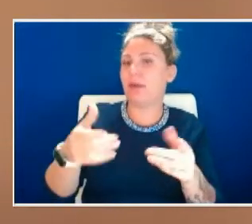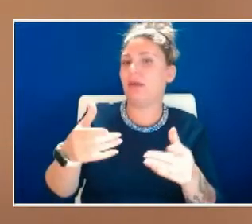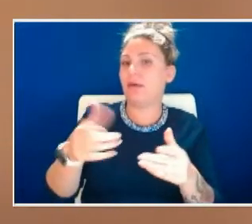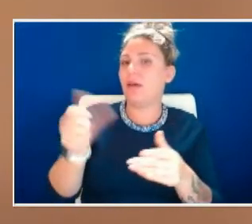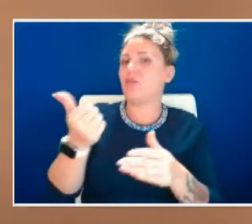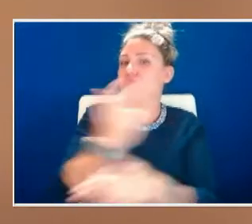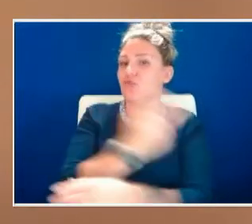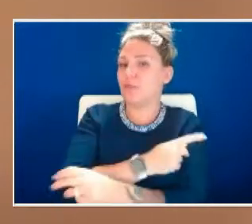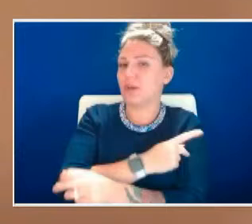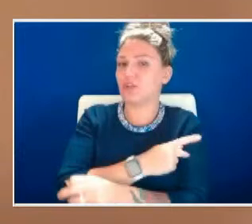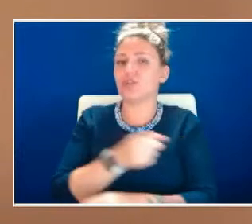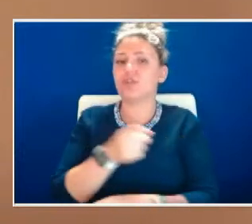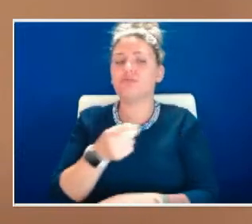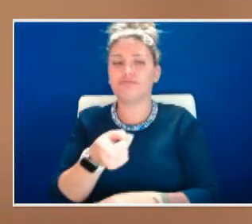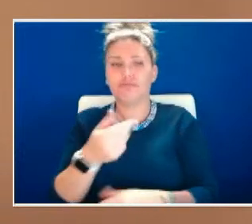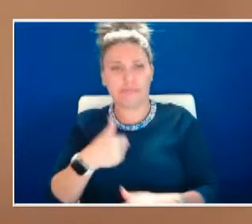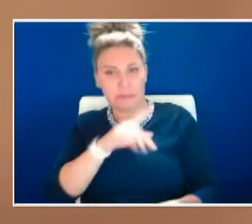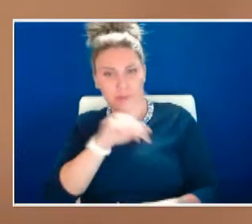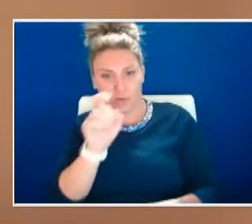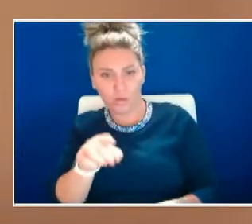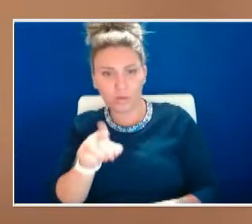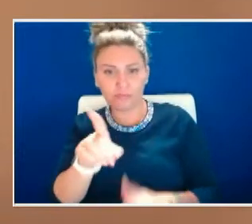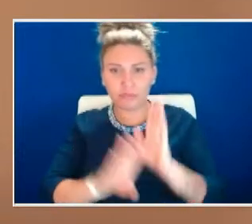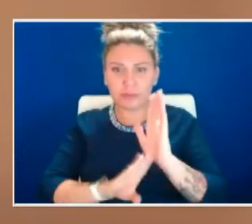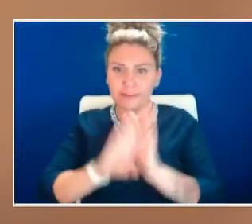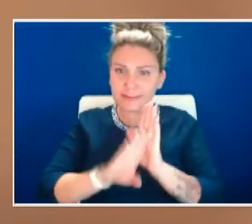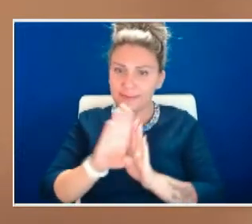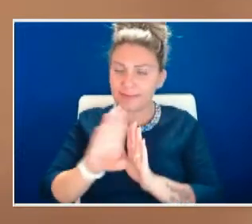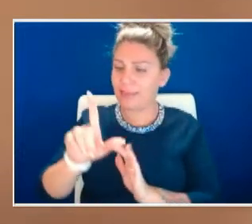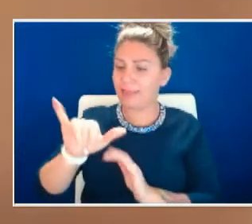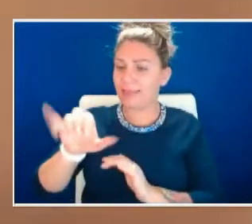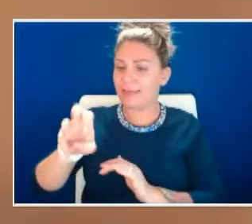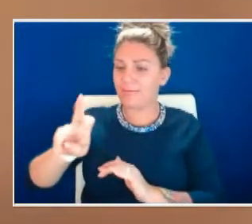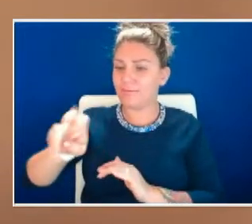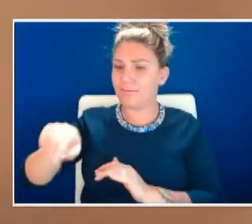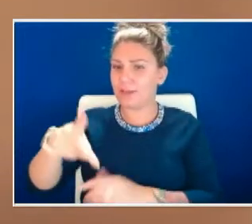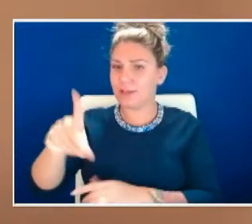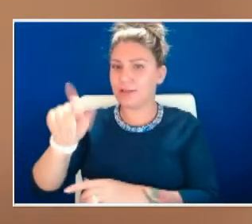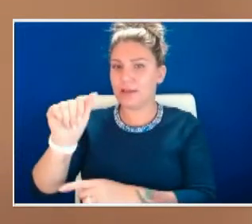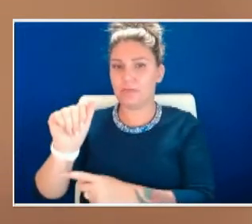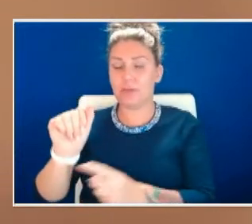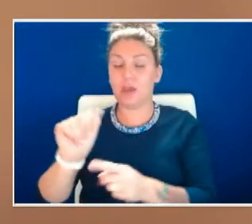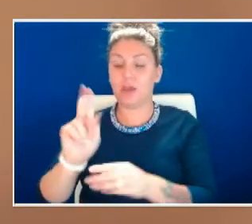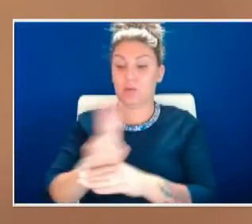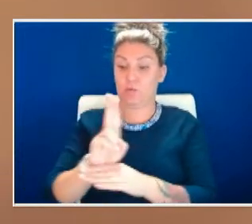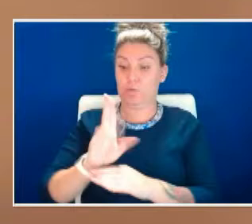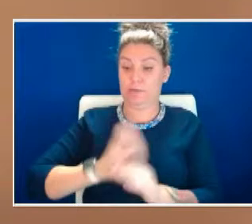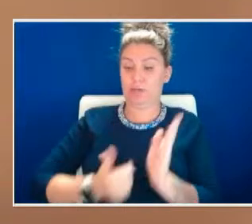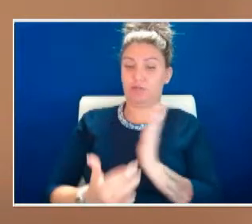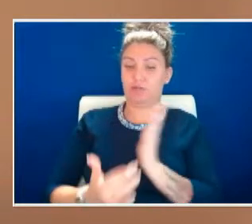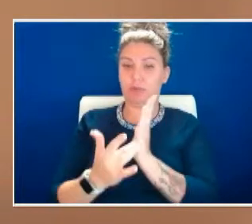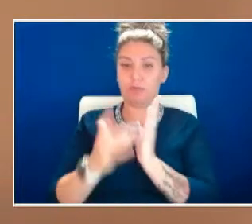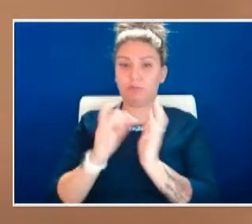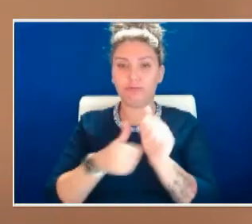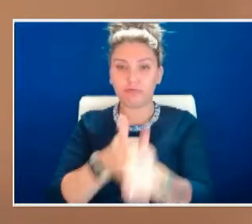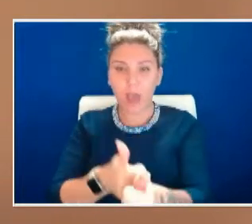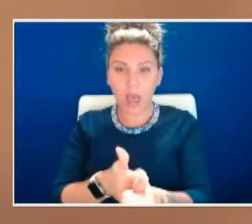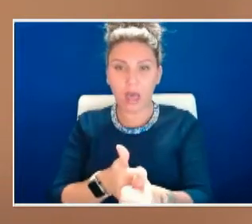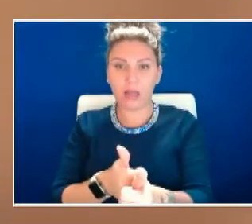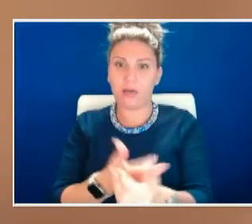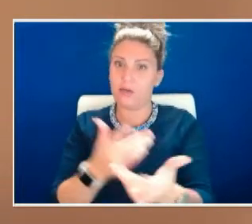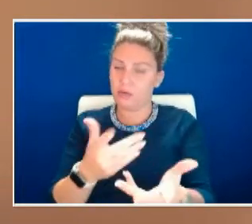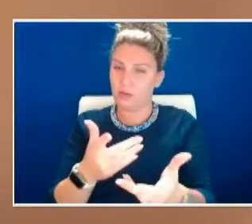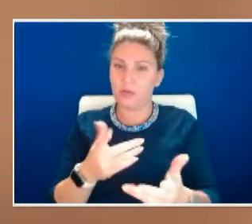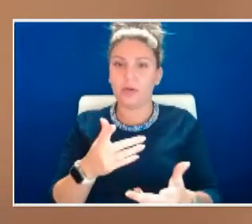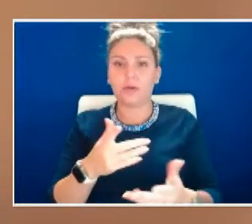of there was a question about, was she developing some lymphedema? Due to the use of our technology and us following her closely in the